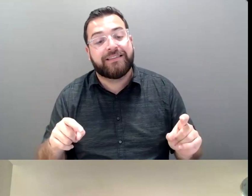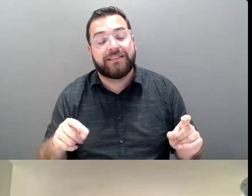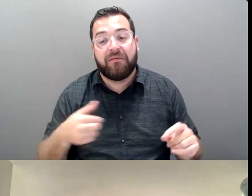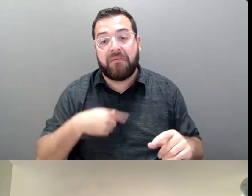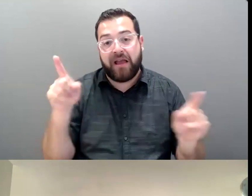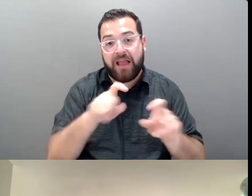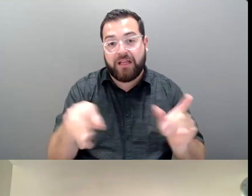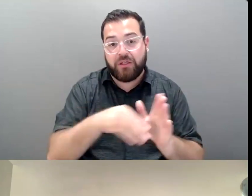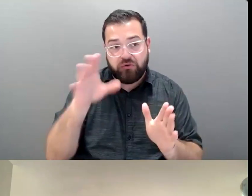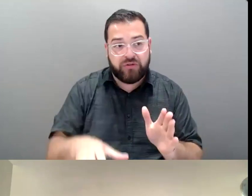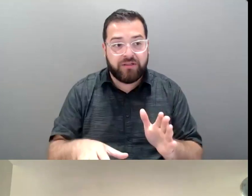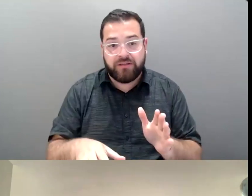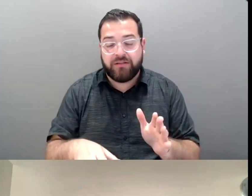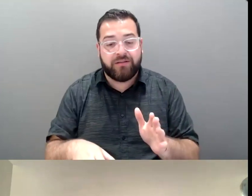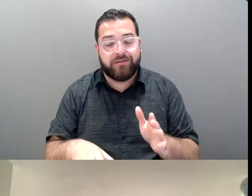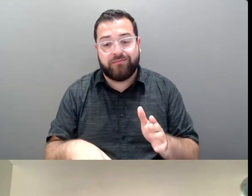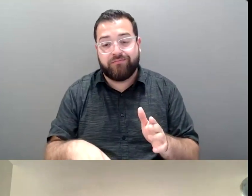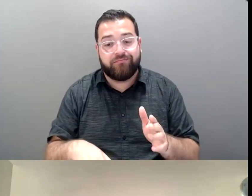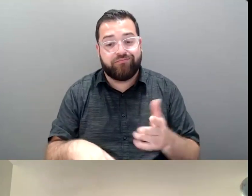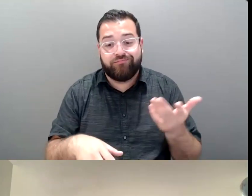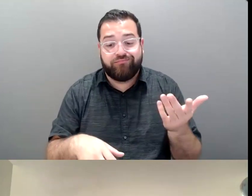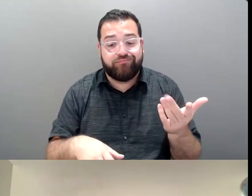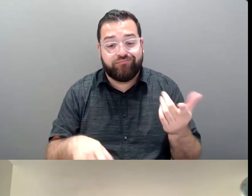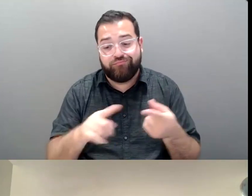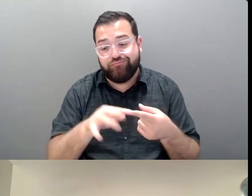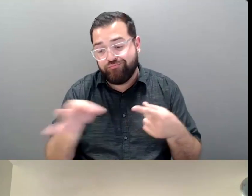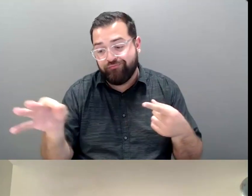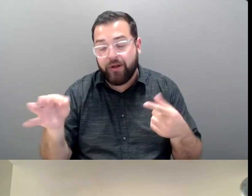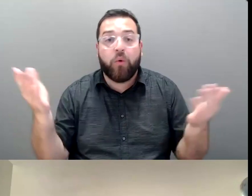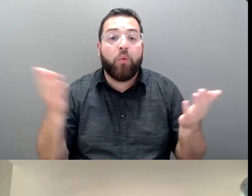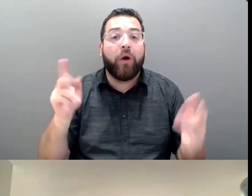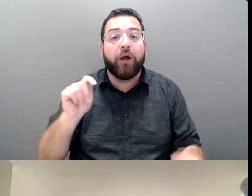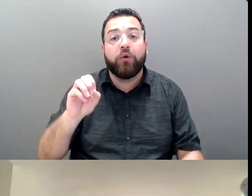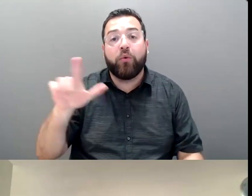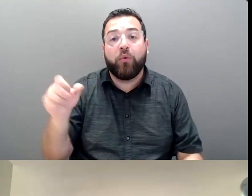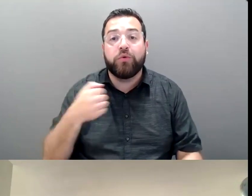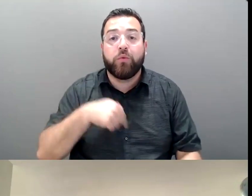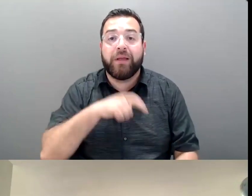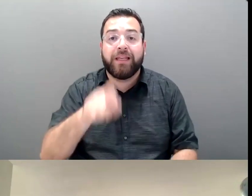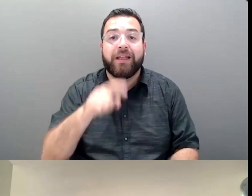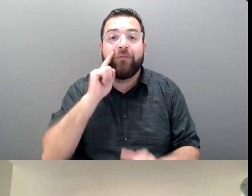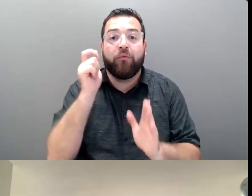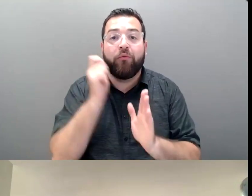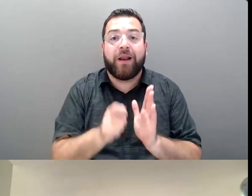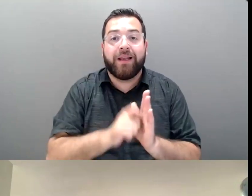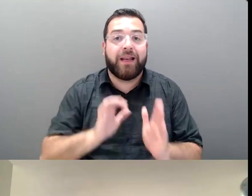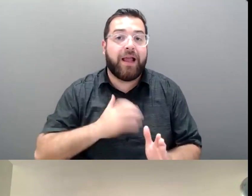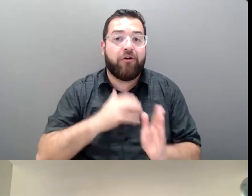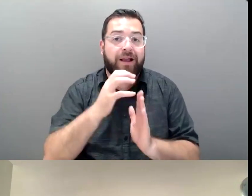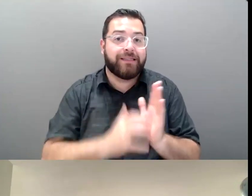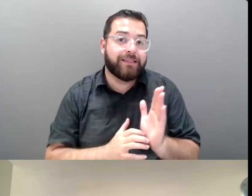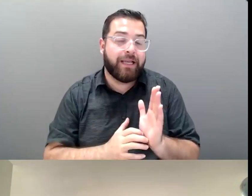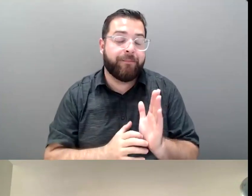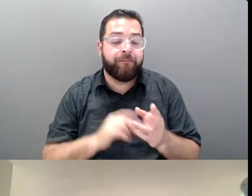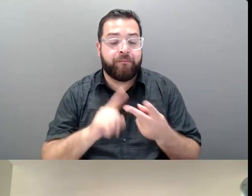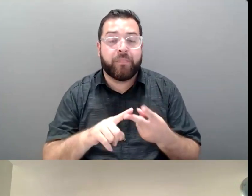just questions like this. I just said, okay, pop quiz. What tools do we need to write our essay? How should we